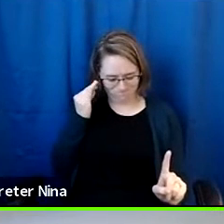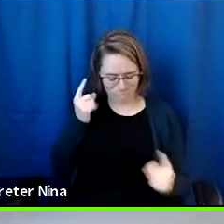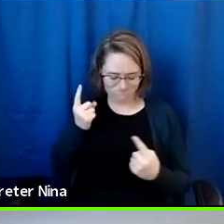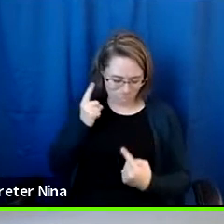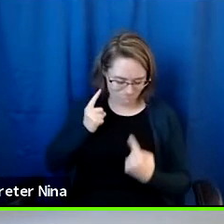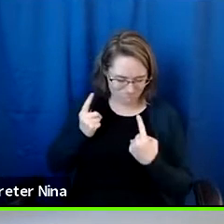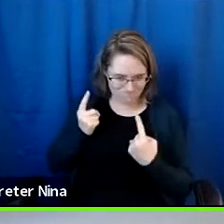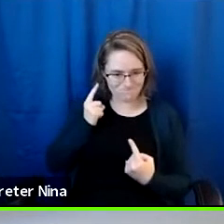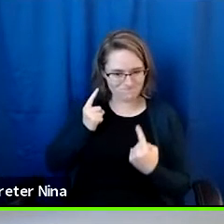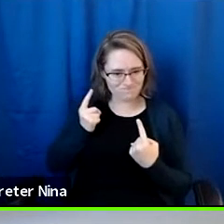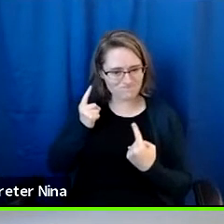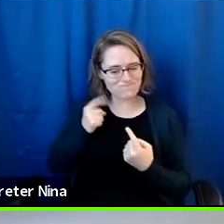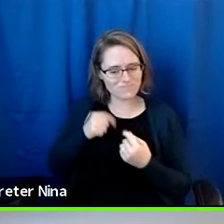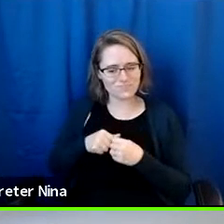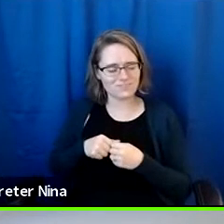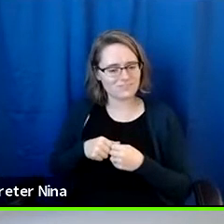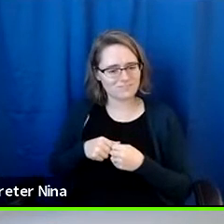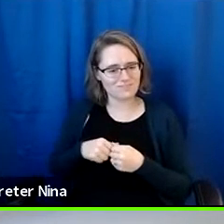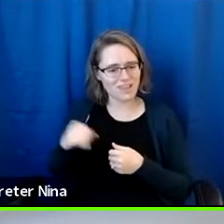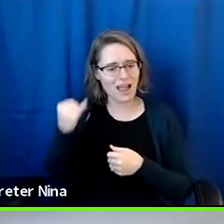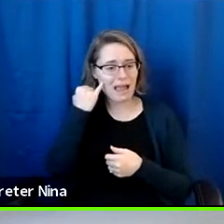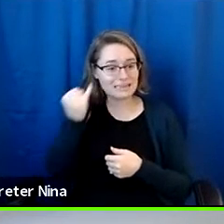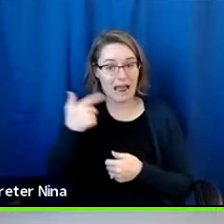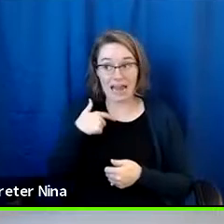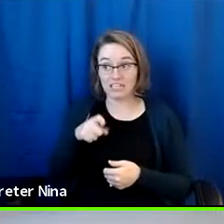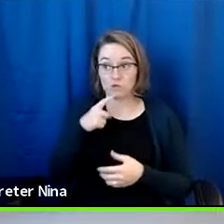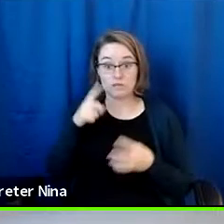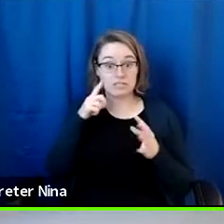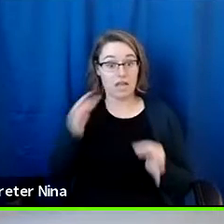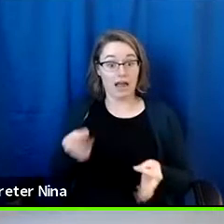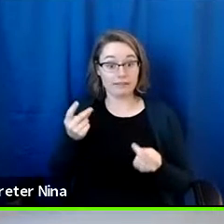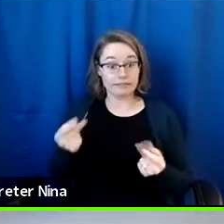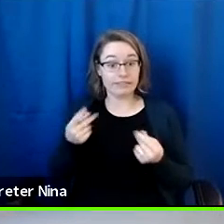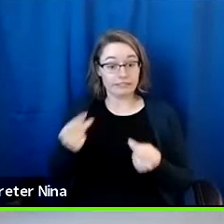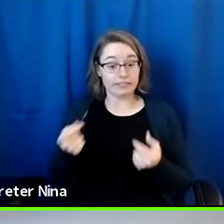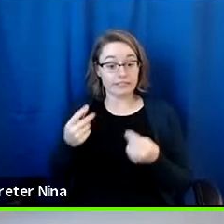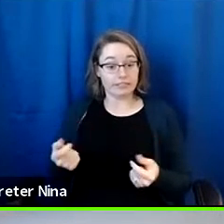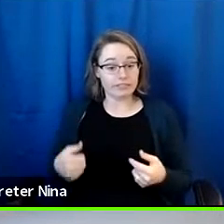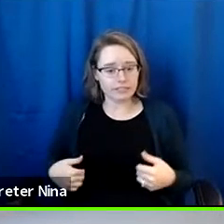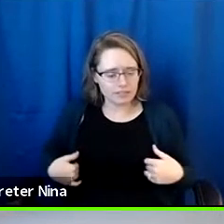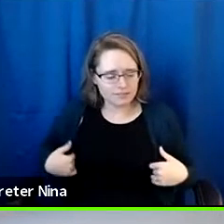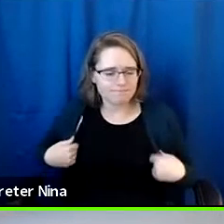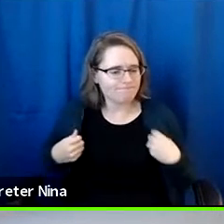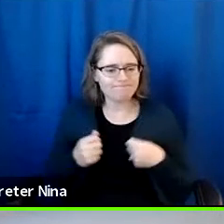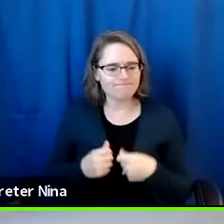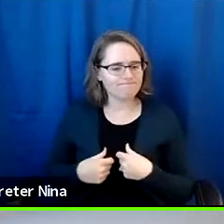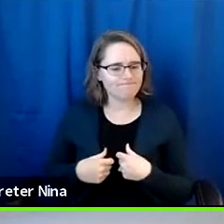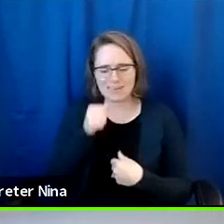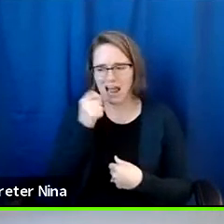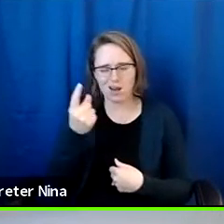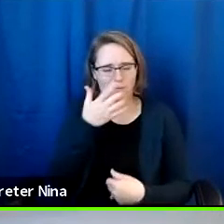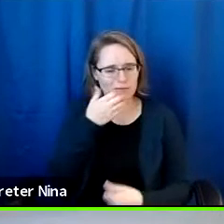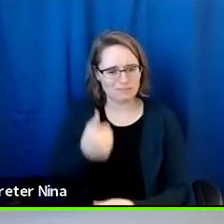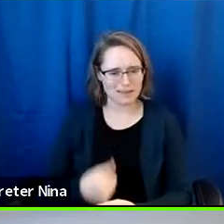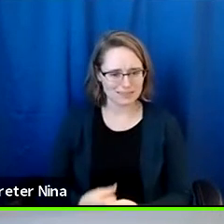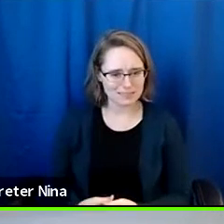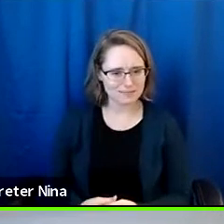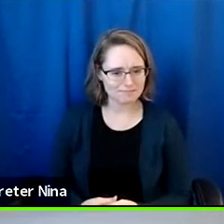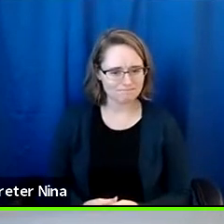reflect. This idea that I need to make a decision right now, is not always the best thing to do.